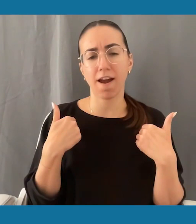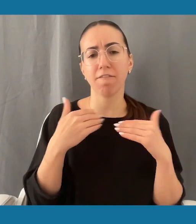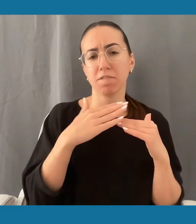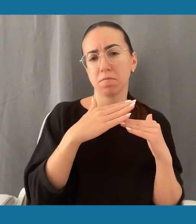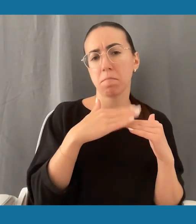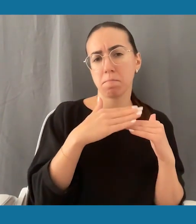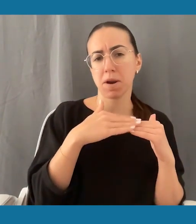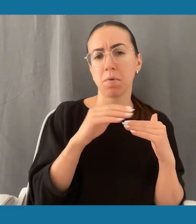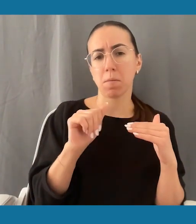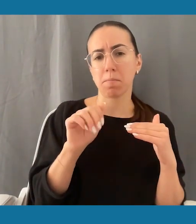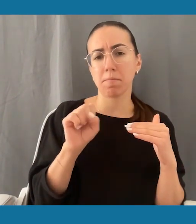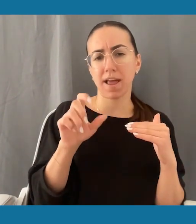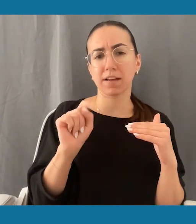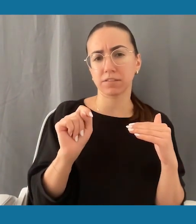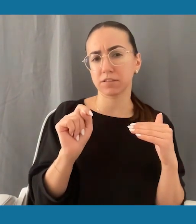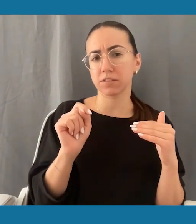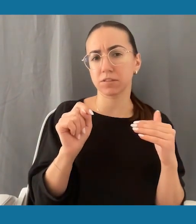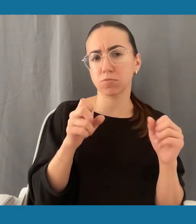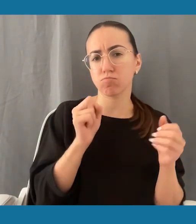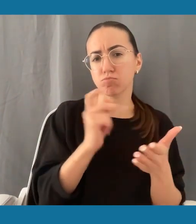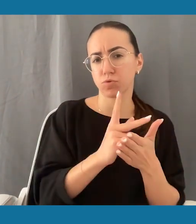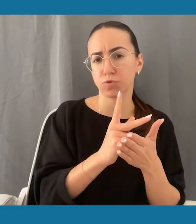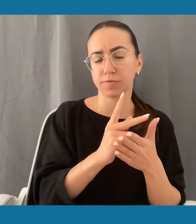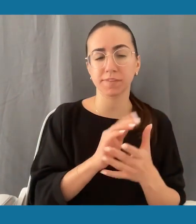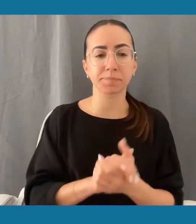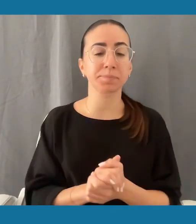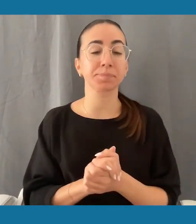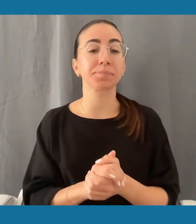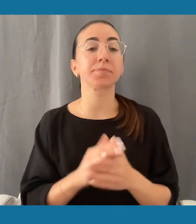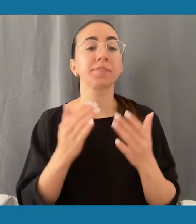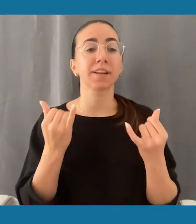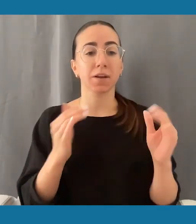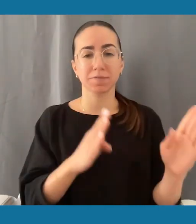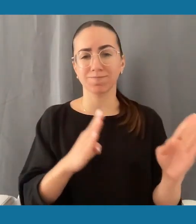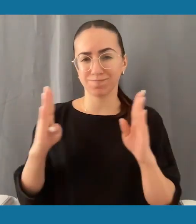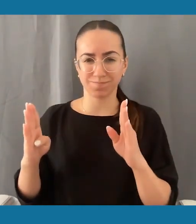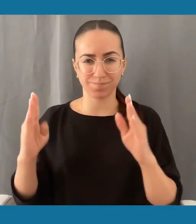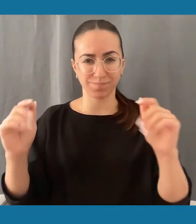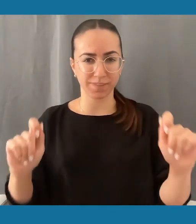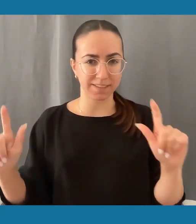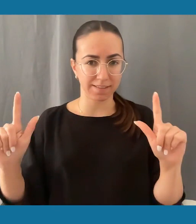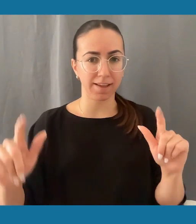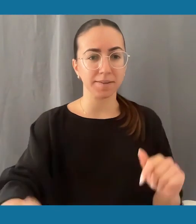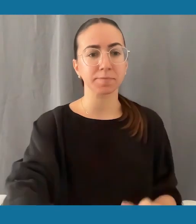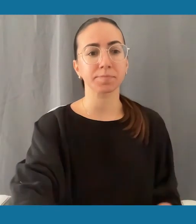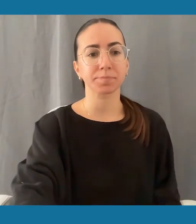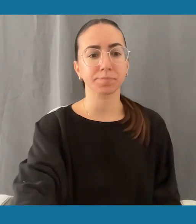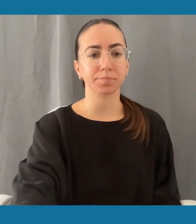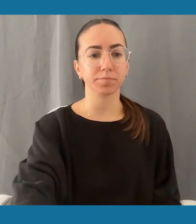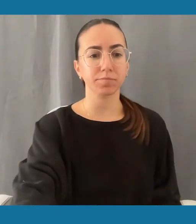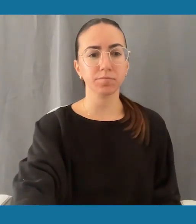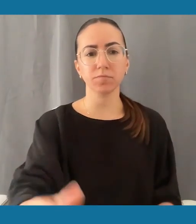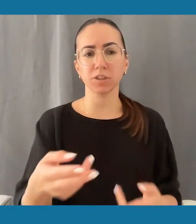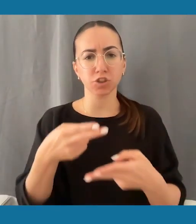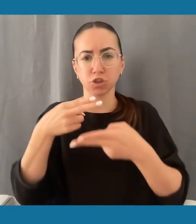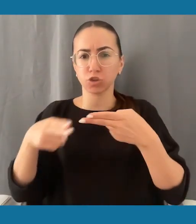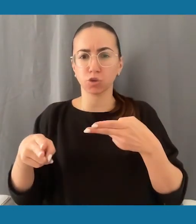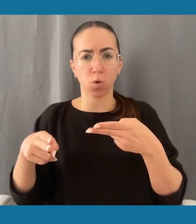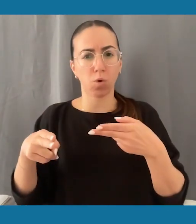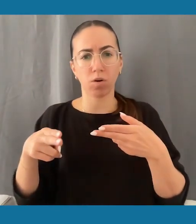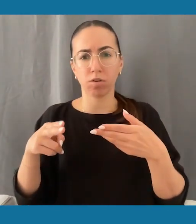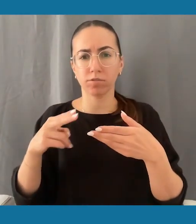allowed under Medicaid or SSI. So with that being said, let's move on to the next slide. A brief overview of